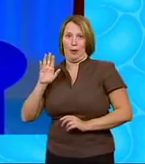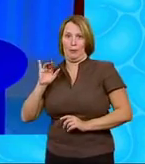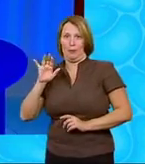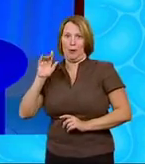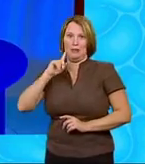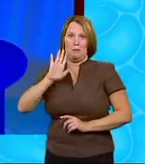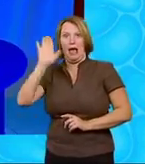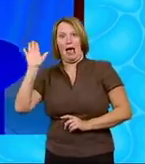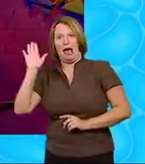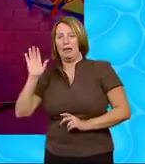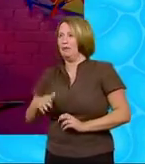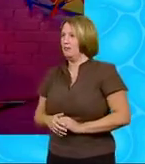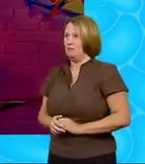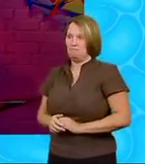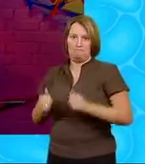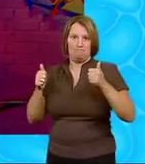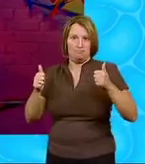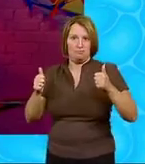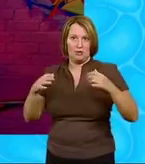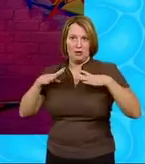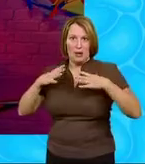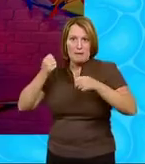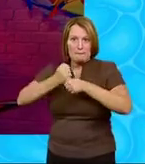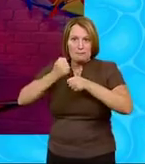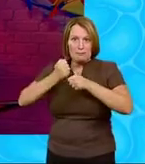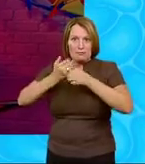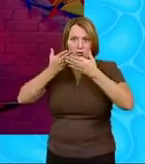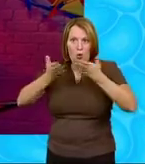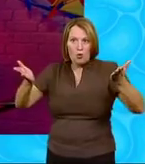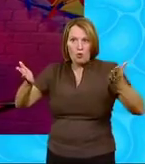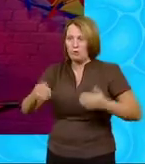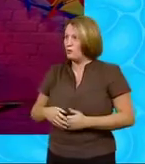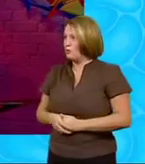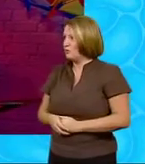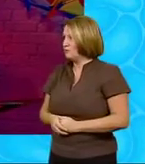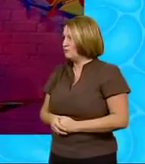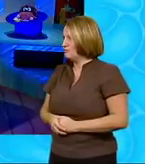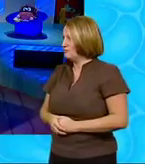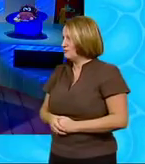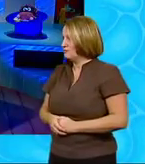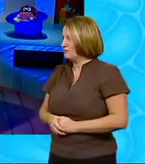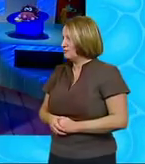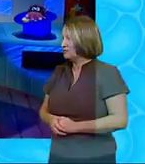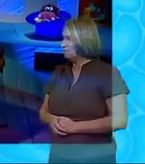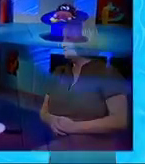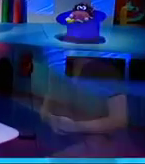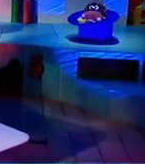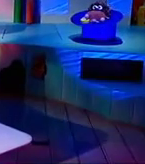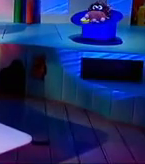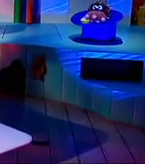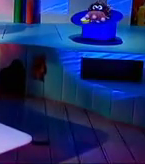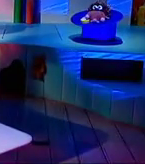got to fly. Very nice. And maybe a toodaloo, like game show style. From...